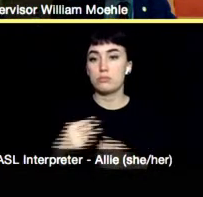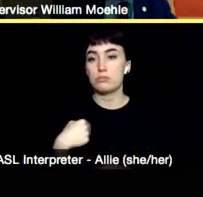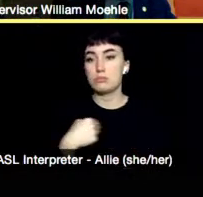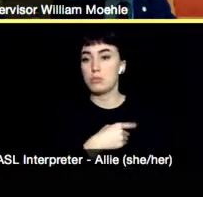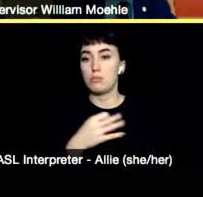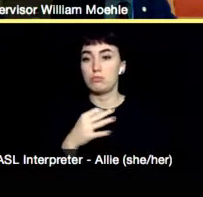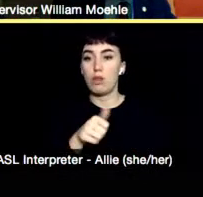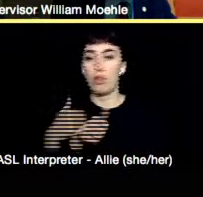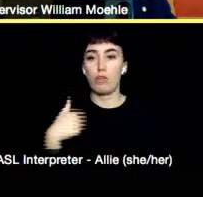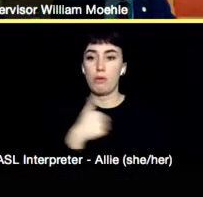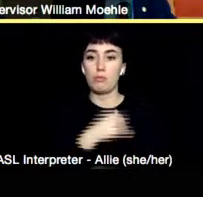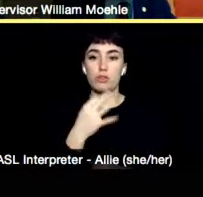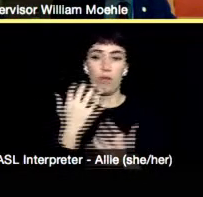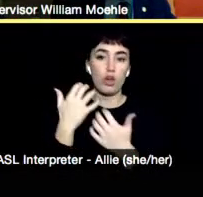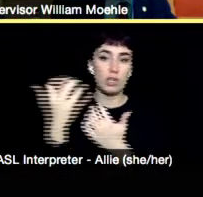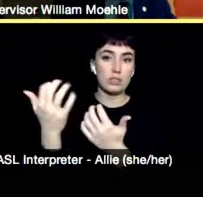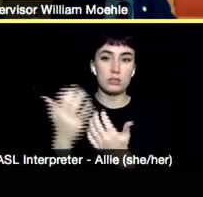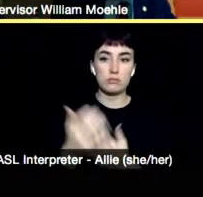other members of the audience?